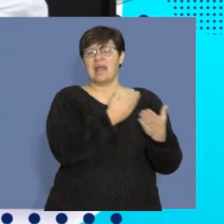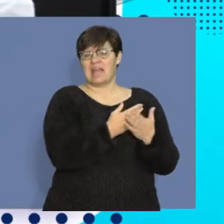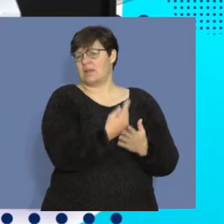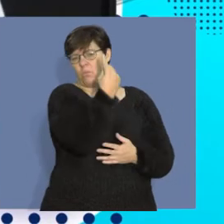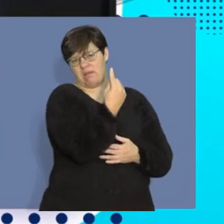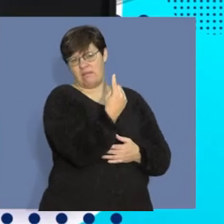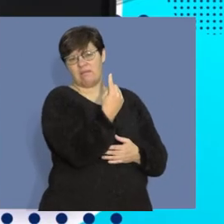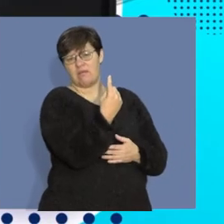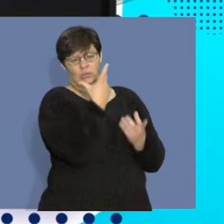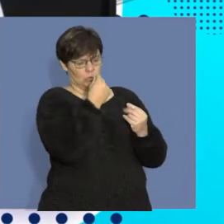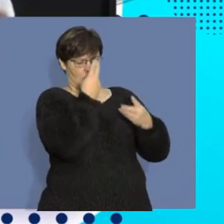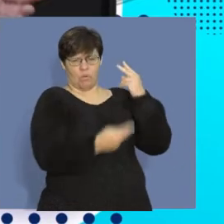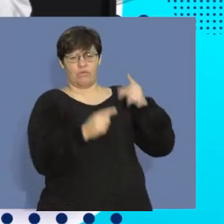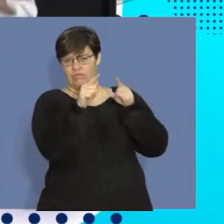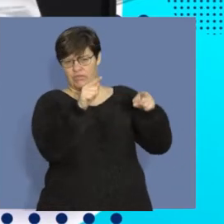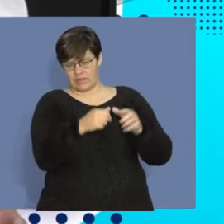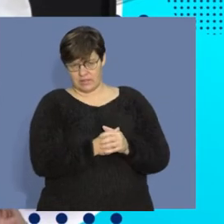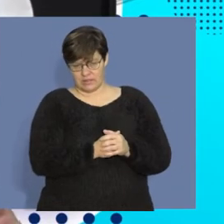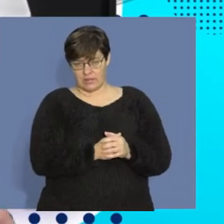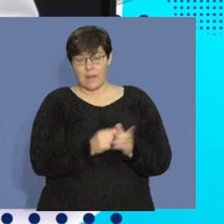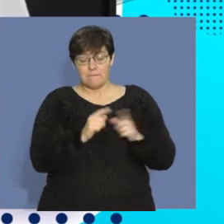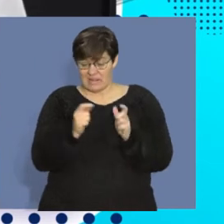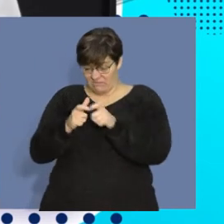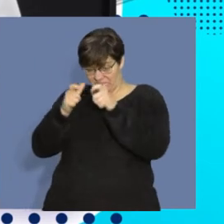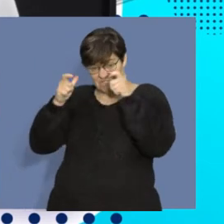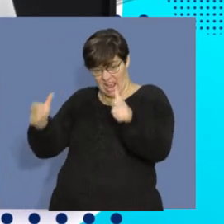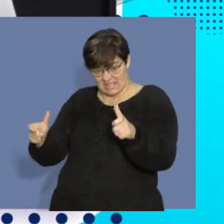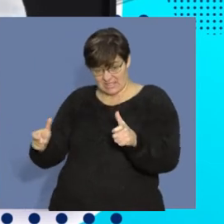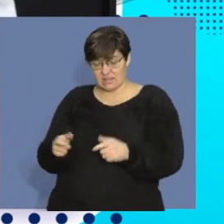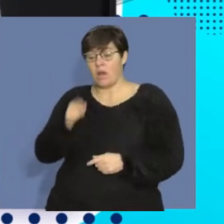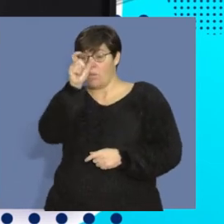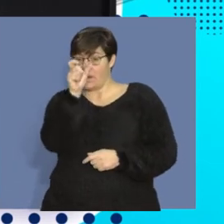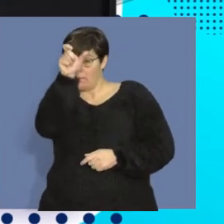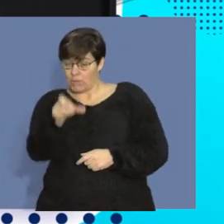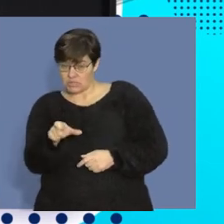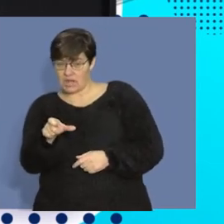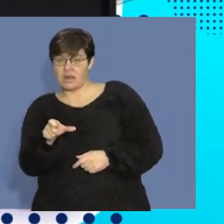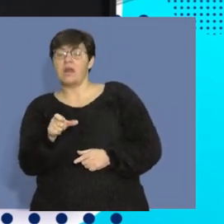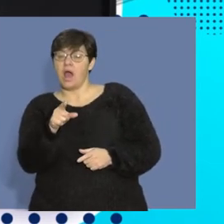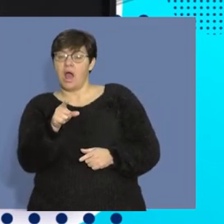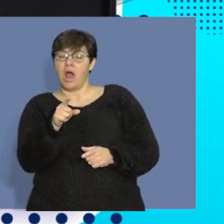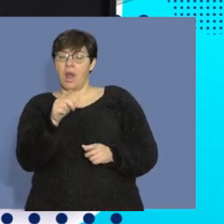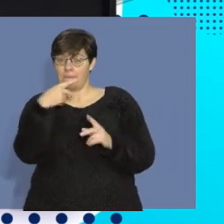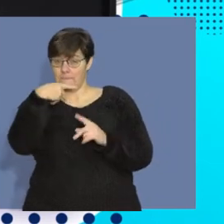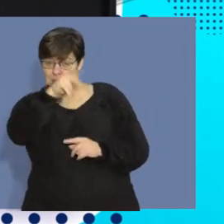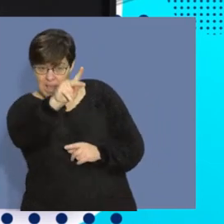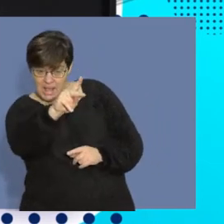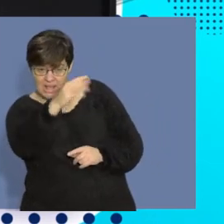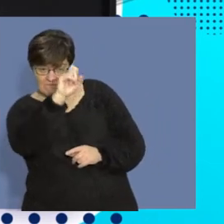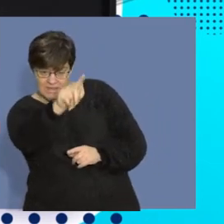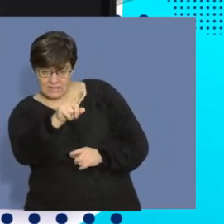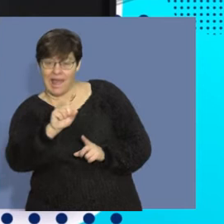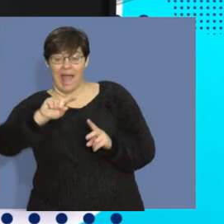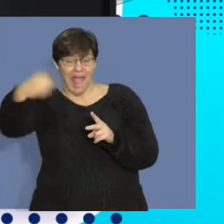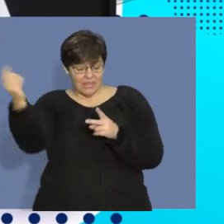you could have one person only dealing with the input section of your VAT. You could have another person dealing with the output section of your